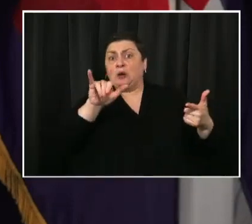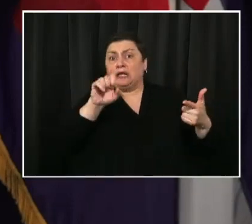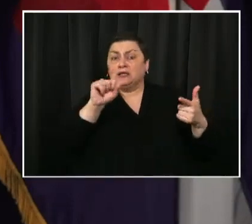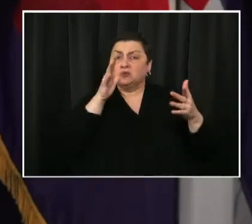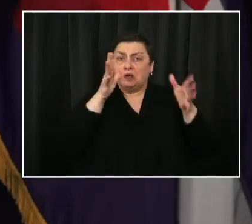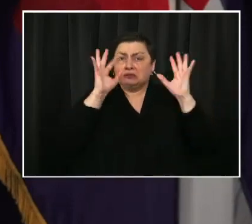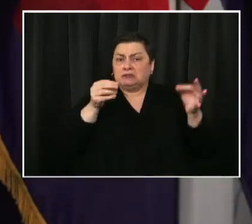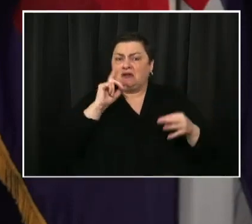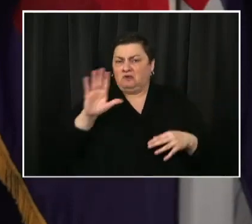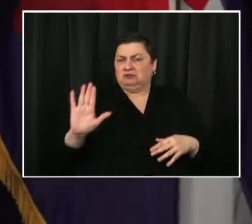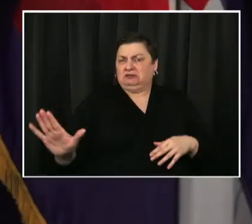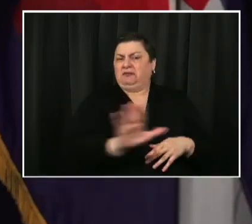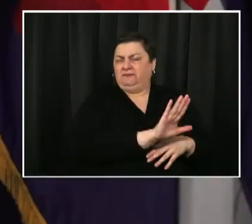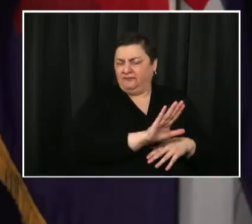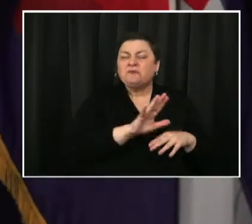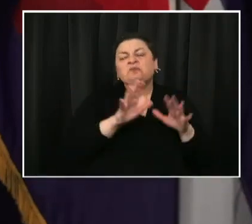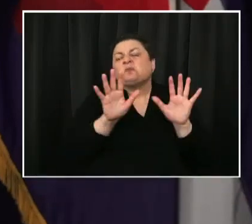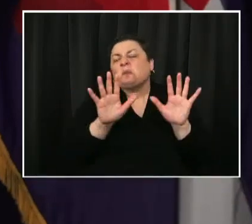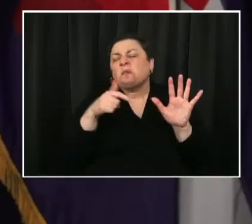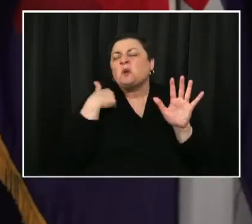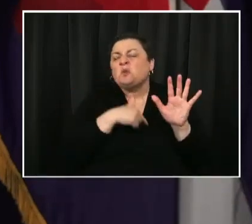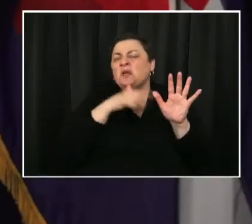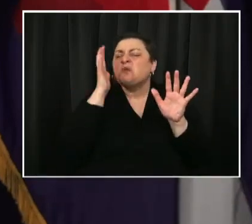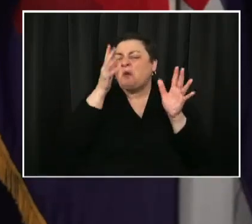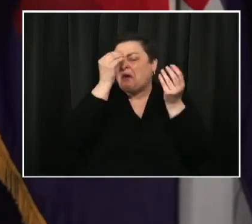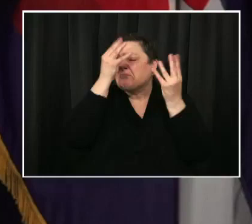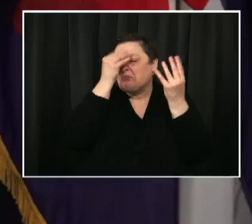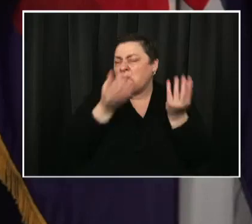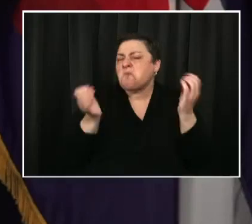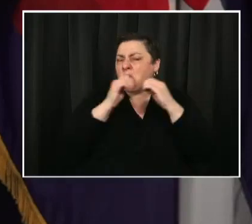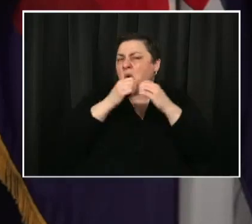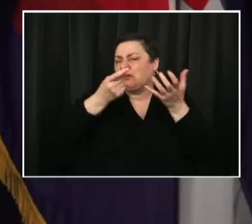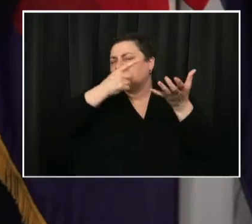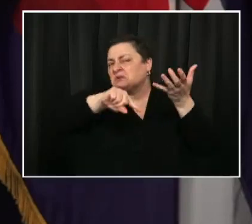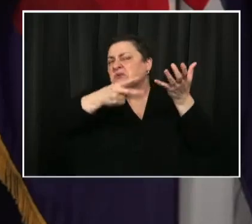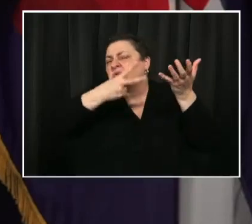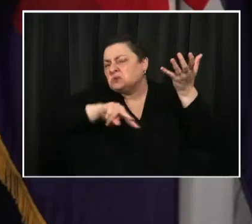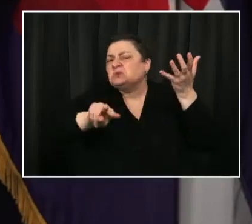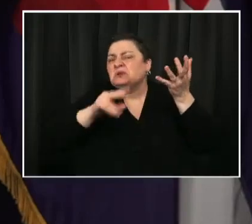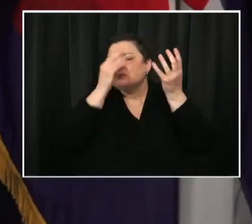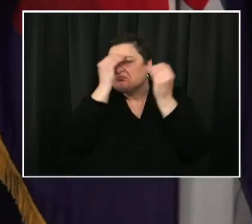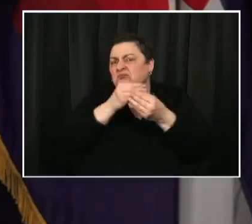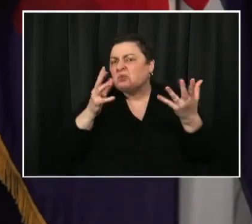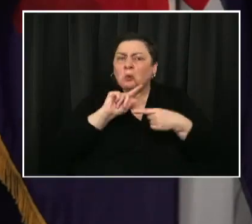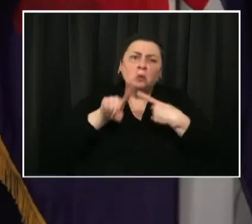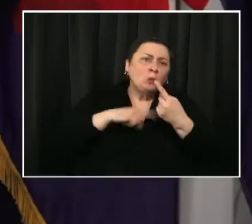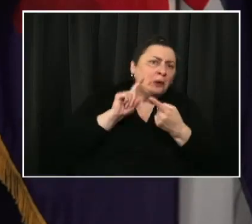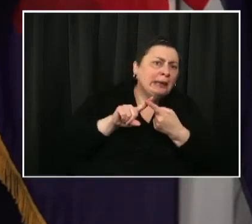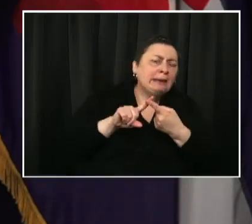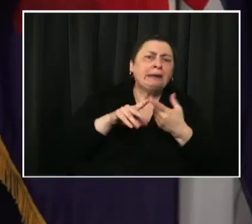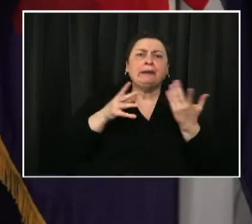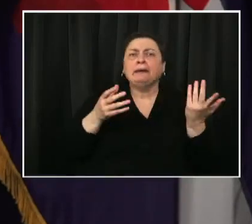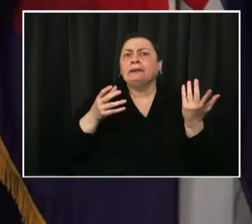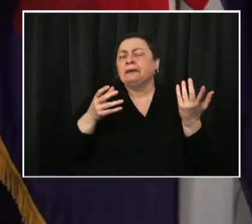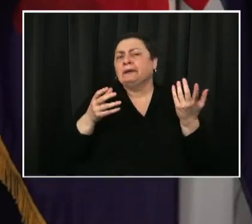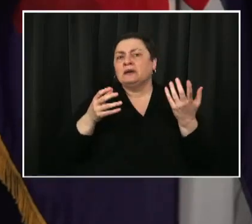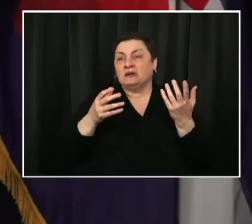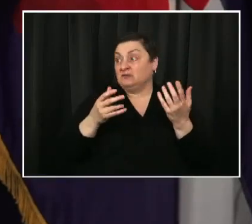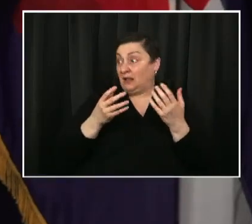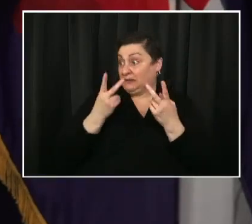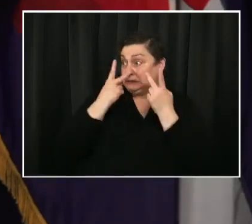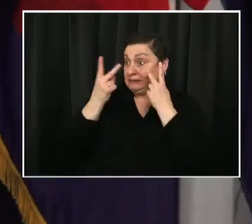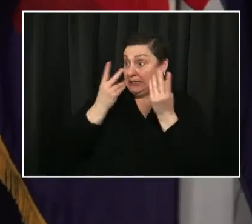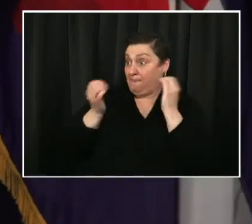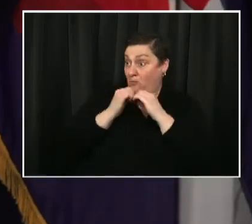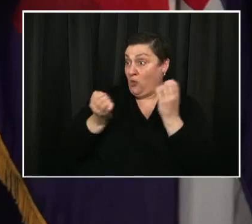that devolvement will look and the time frame and how that works. But clearly, as more people are being vaccinated, what a